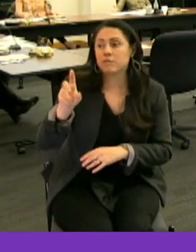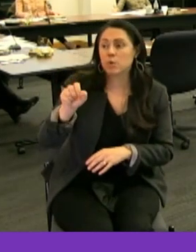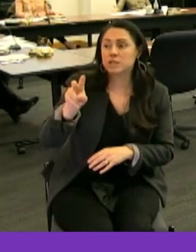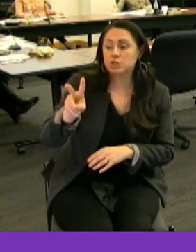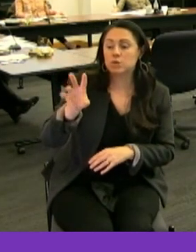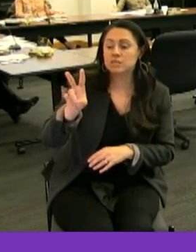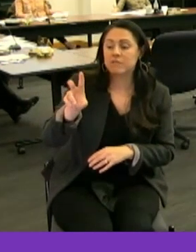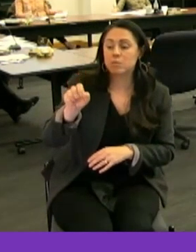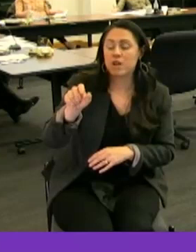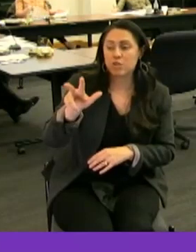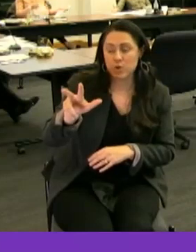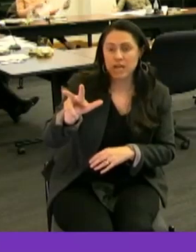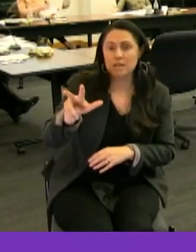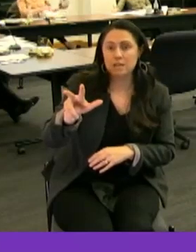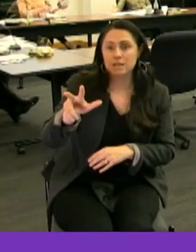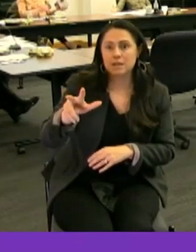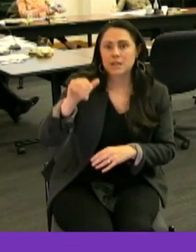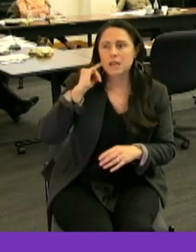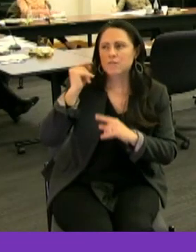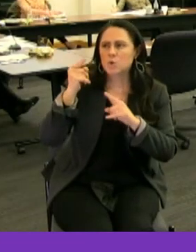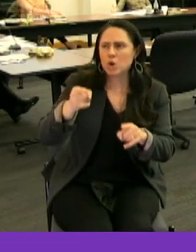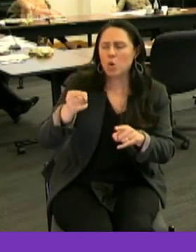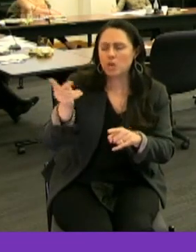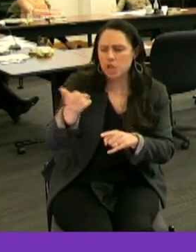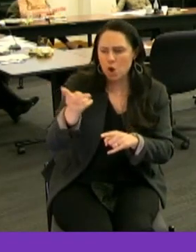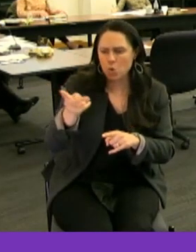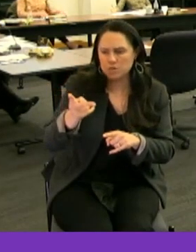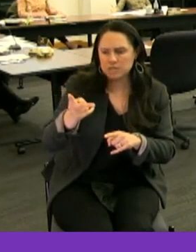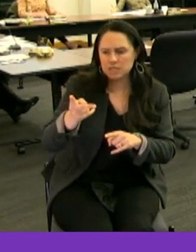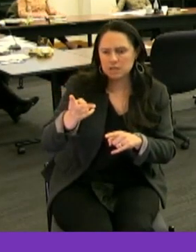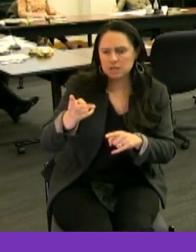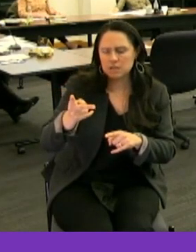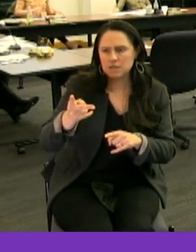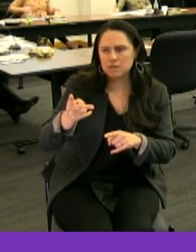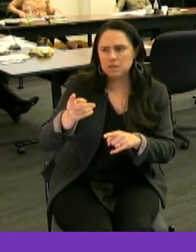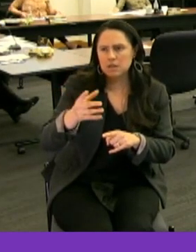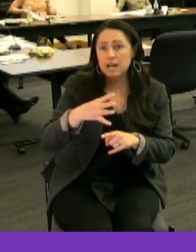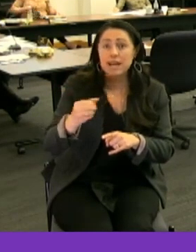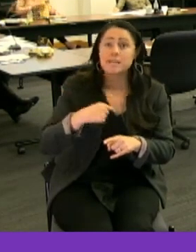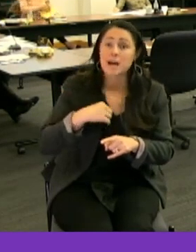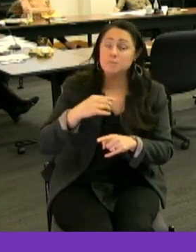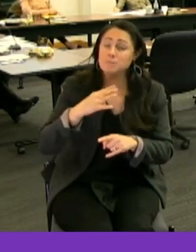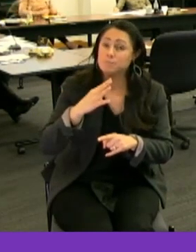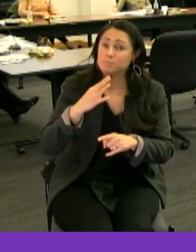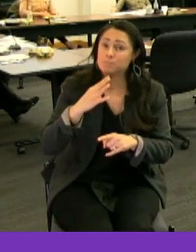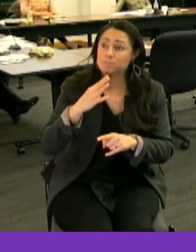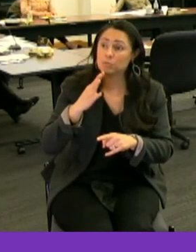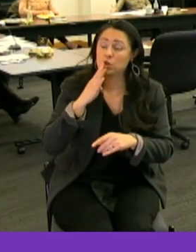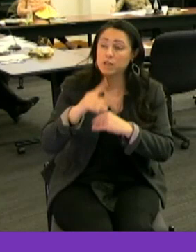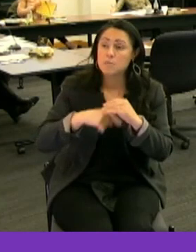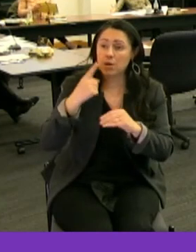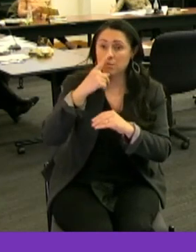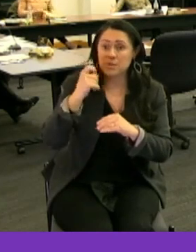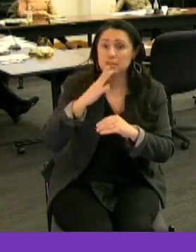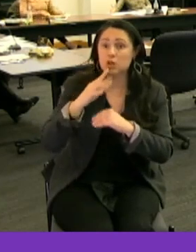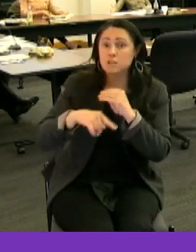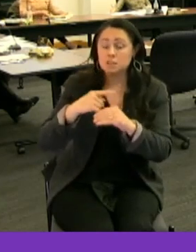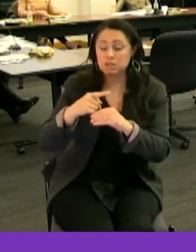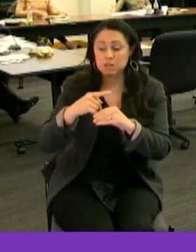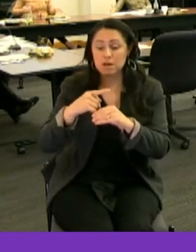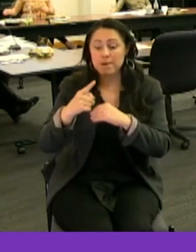and 7.3. If you go to those, and I'm bringing this up because I did address it to Dr.